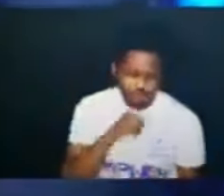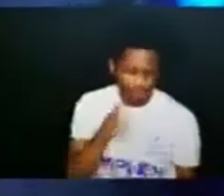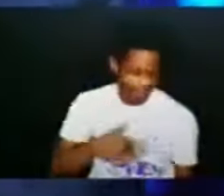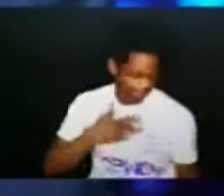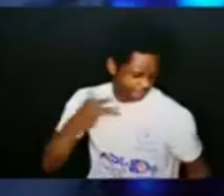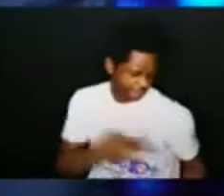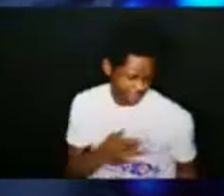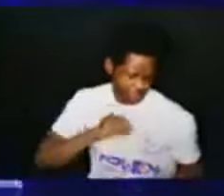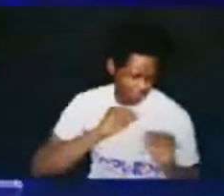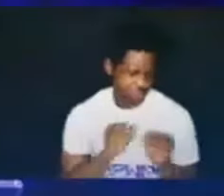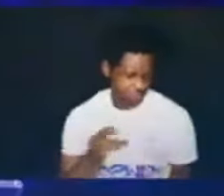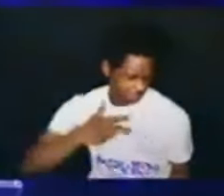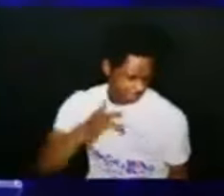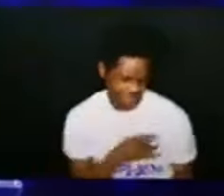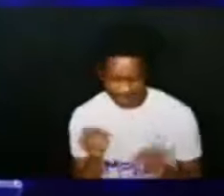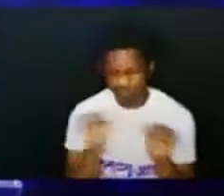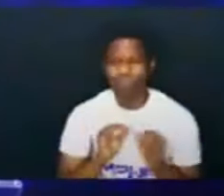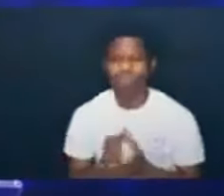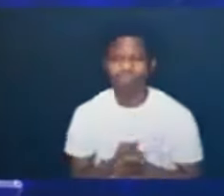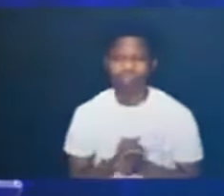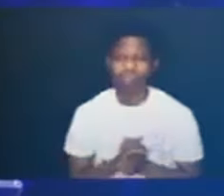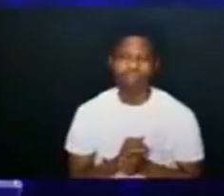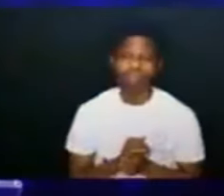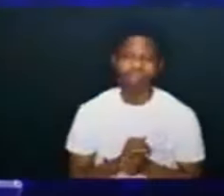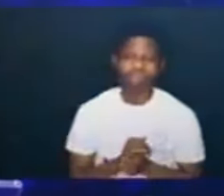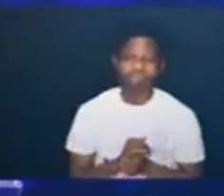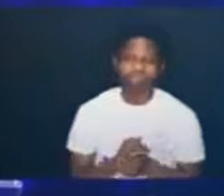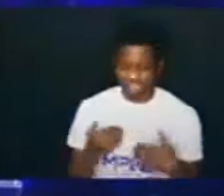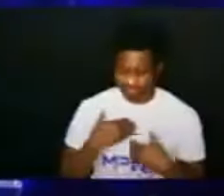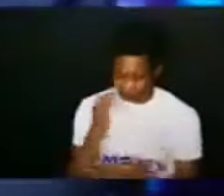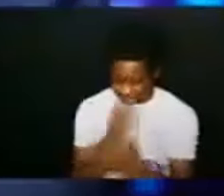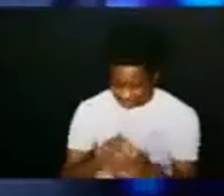You see, there are some ladies, they can wear pants up to this